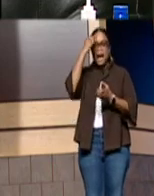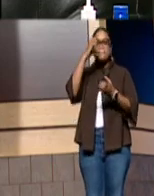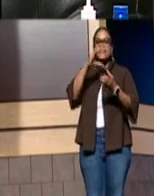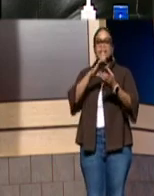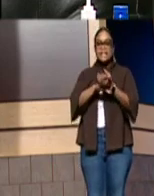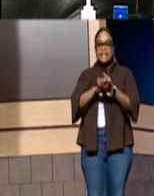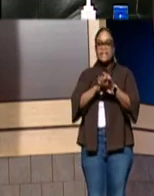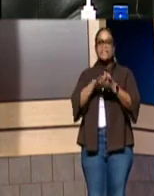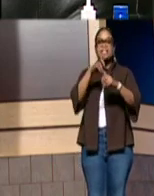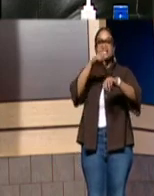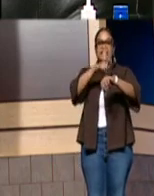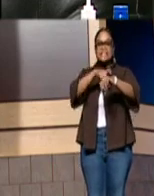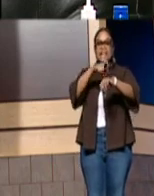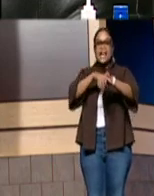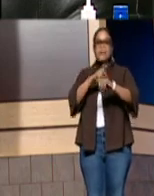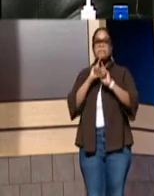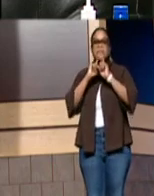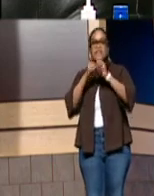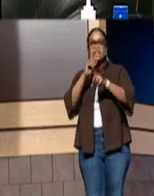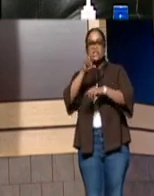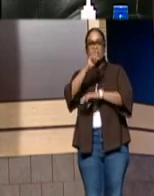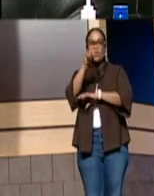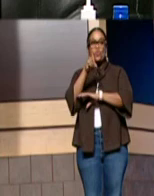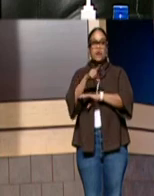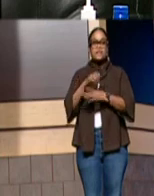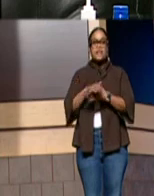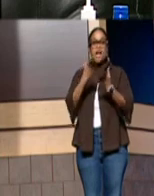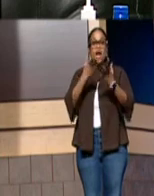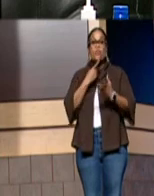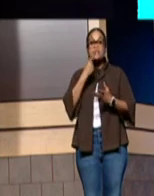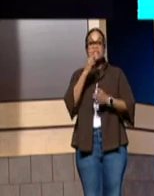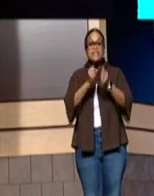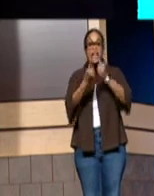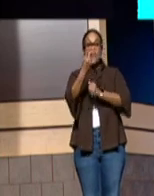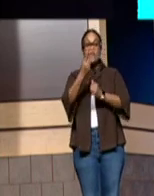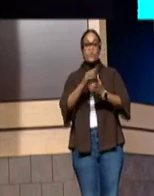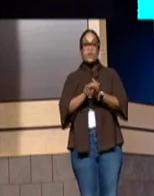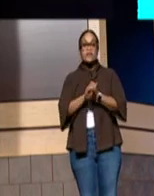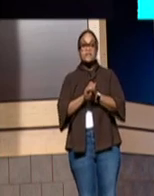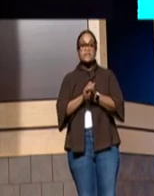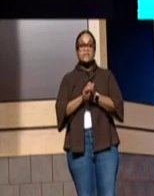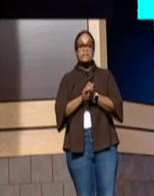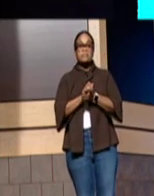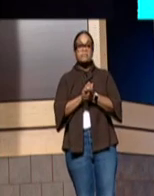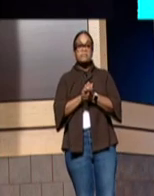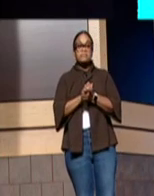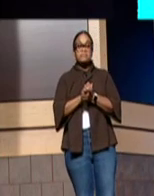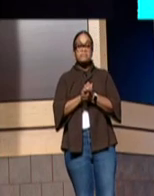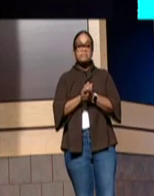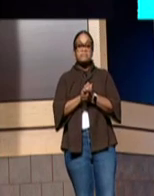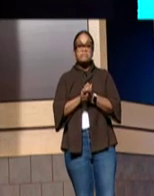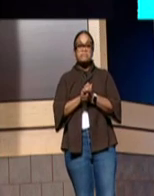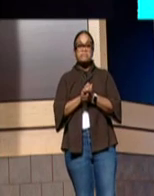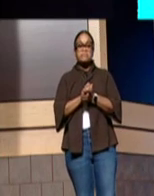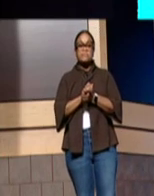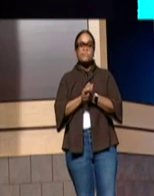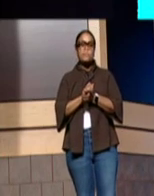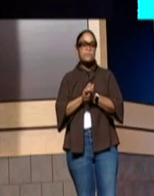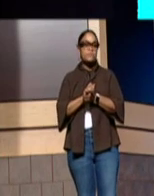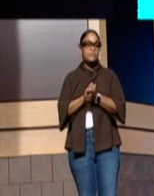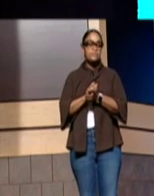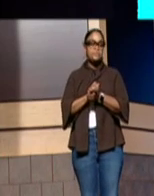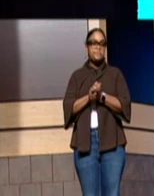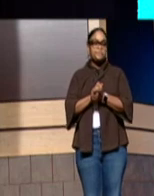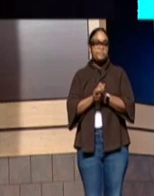this moment, I'm answering your question, I want to say to everyone that, and I also believe very strongly what Dr.